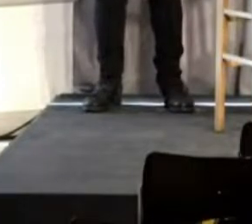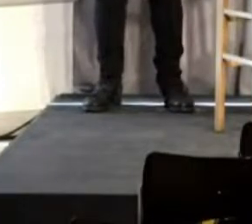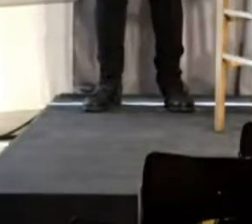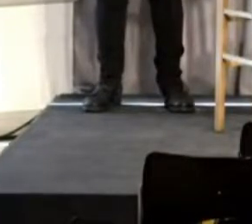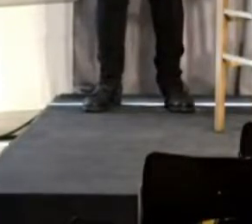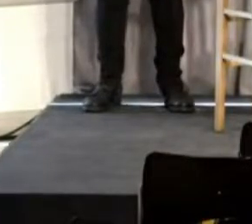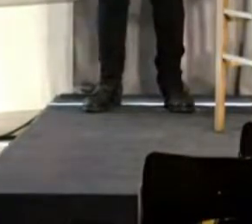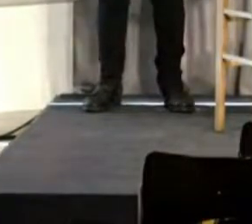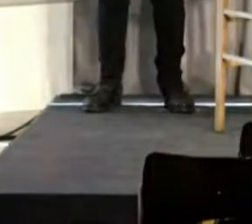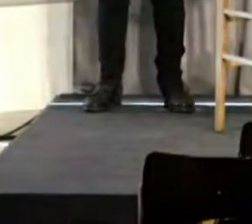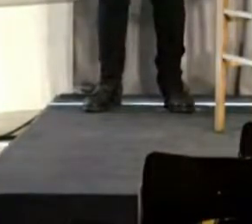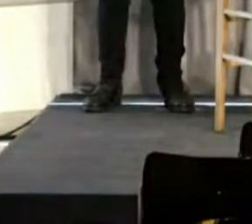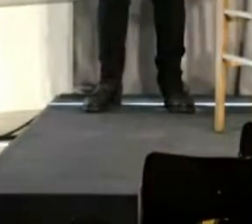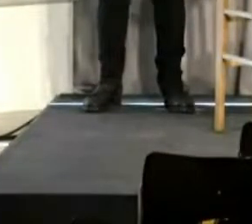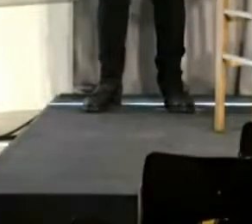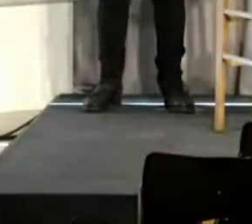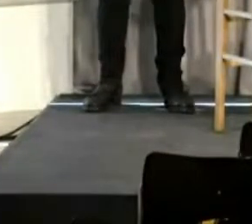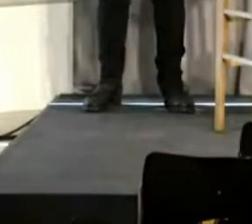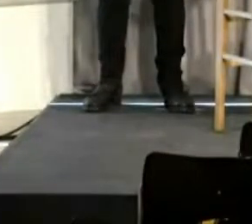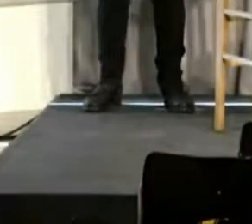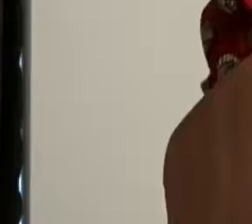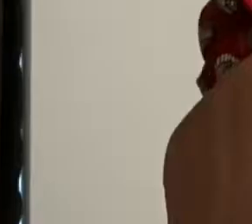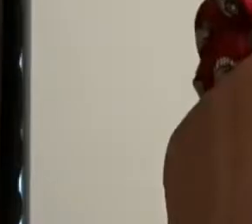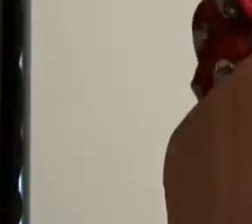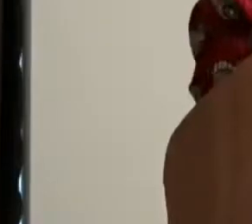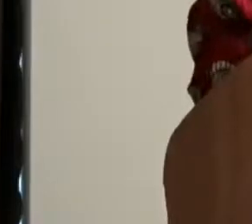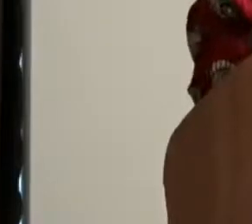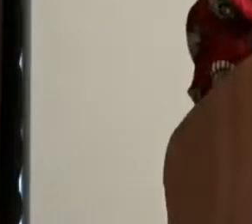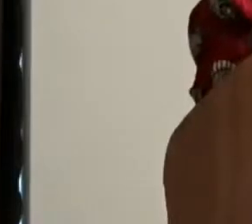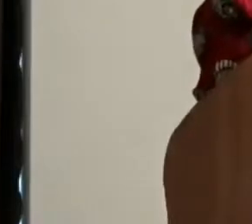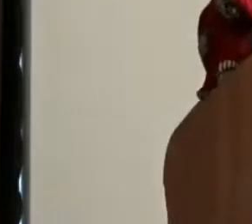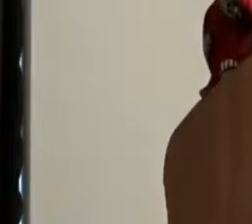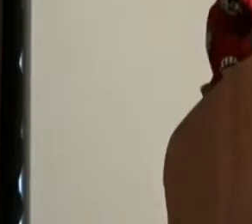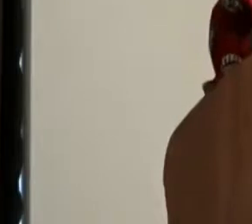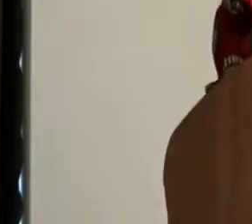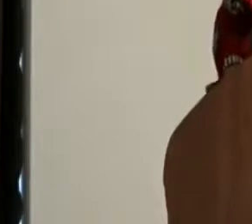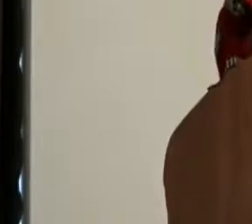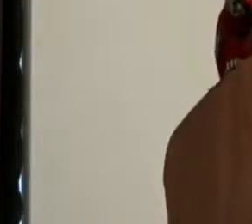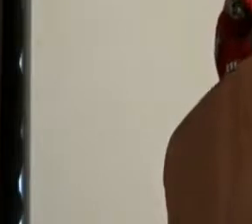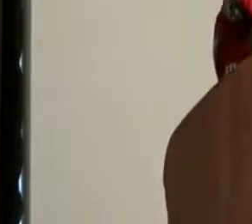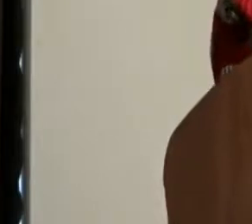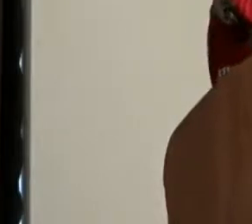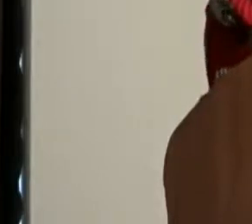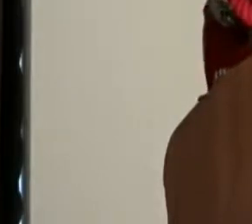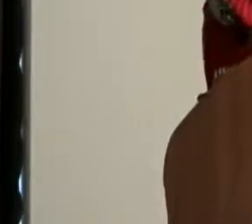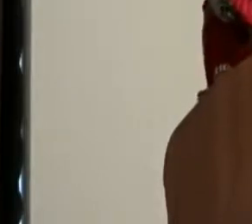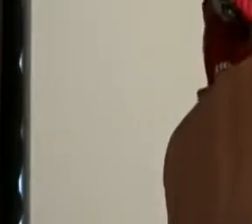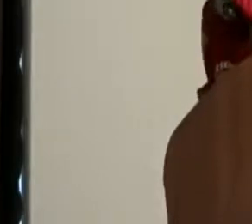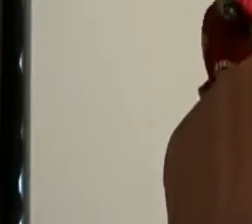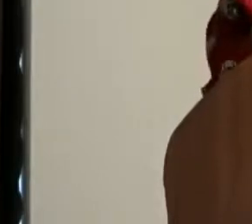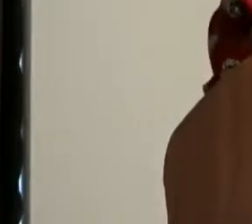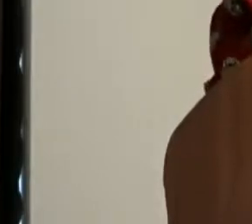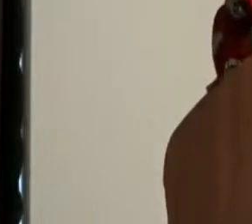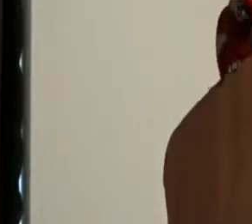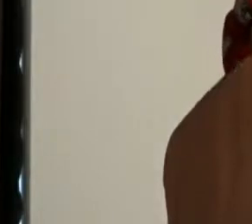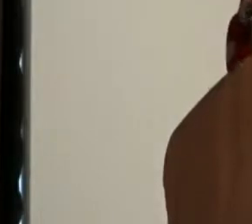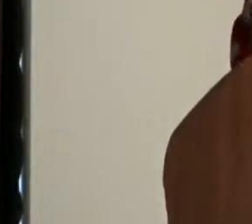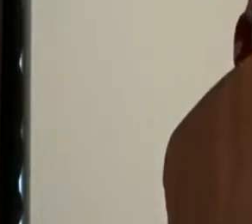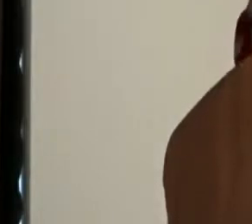We're going to continue our discussion of Count 4, environmental racism, and I would like to bring to